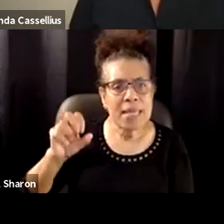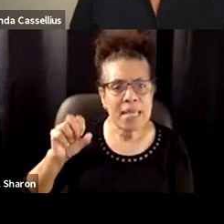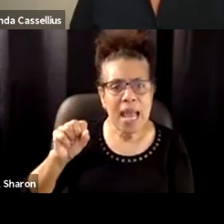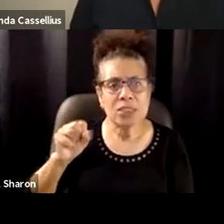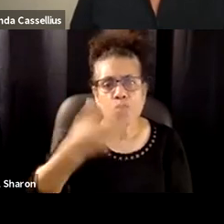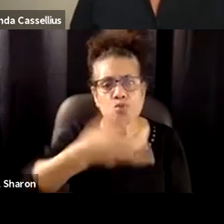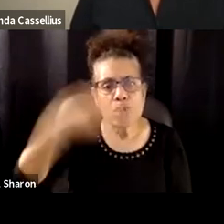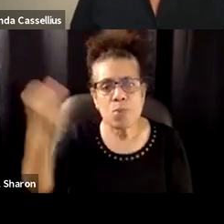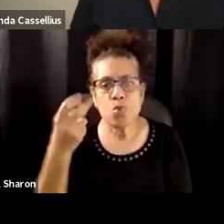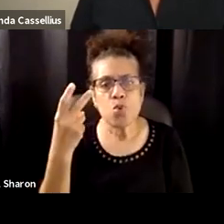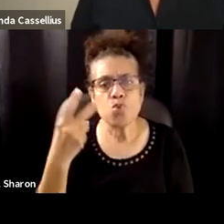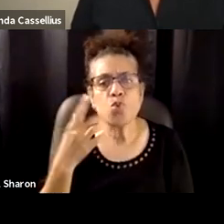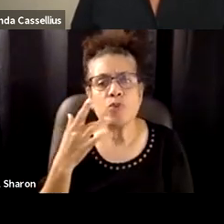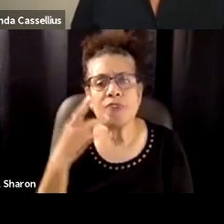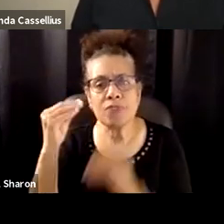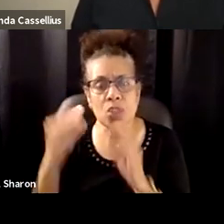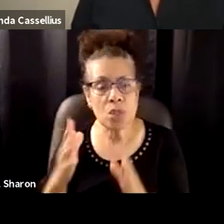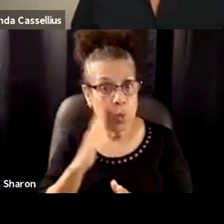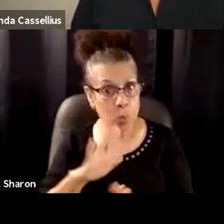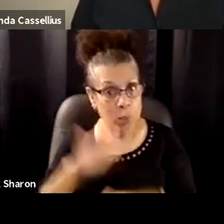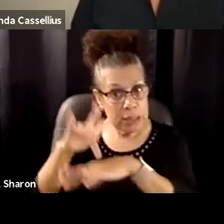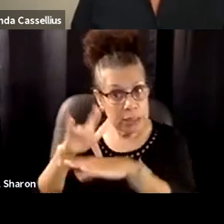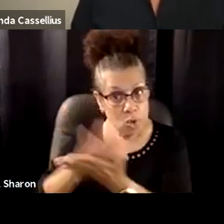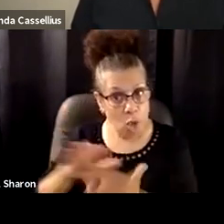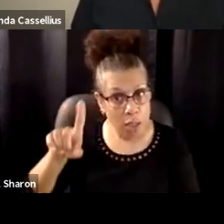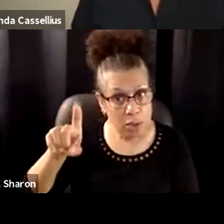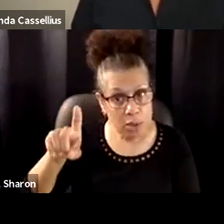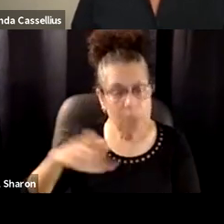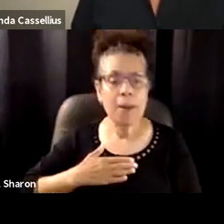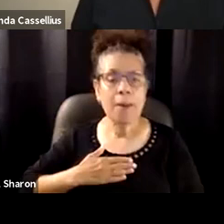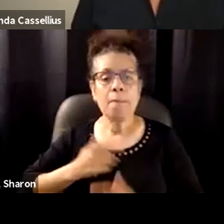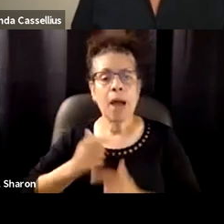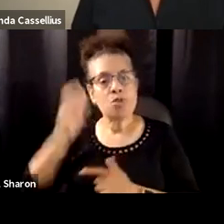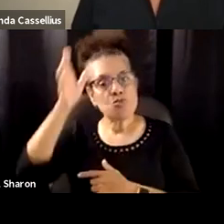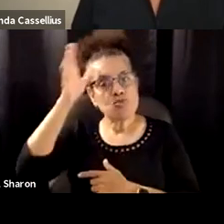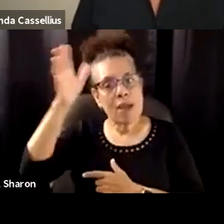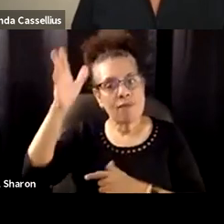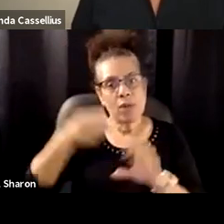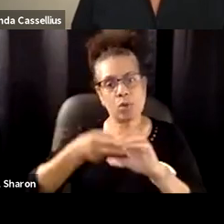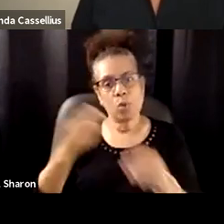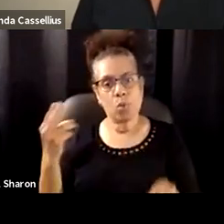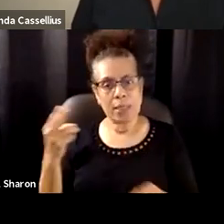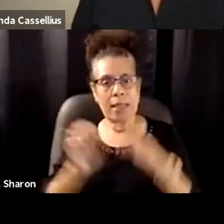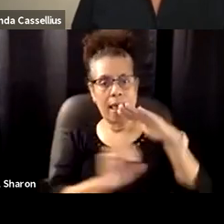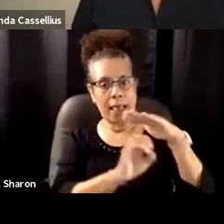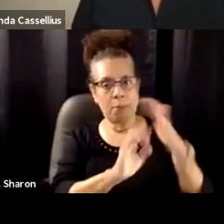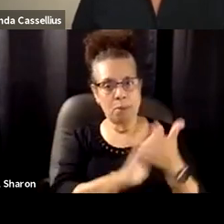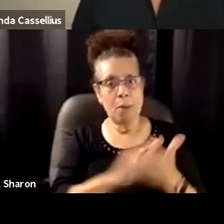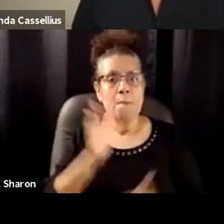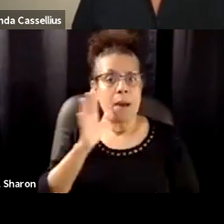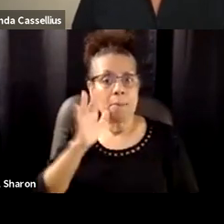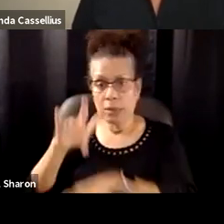teachers will he ever get into college my grandfather dropped out of elementary school my mother never went to